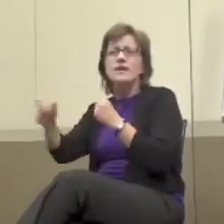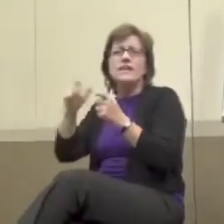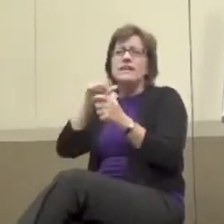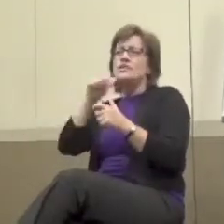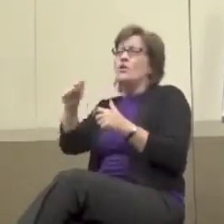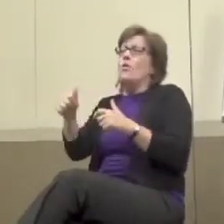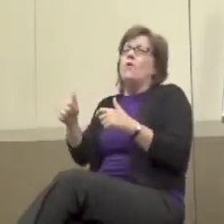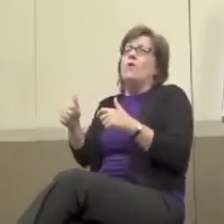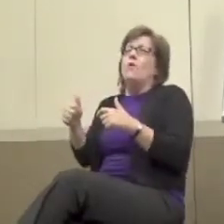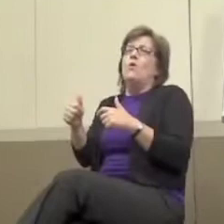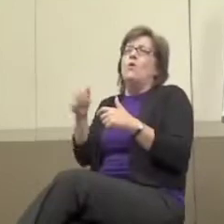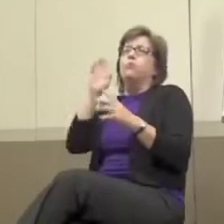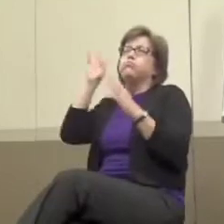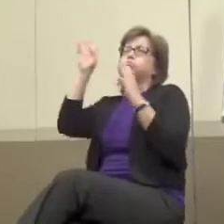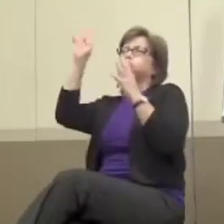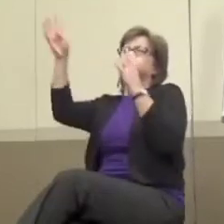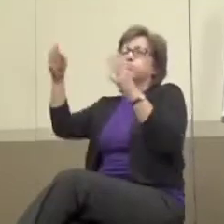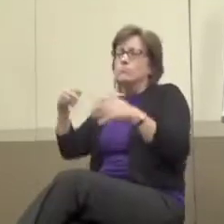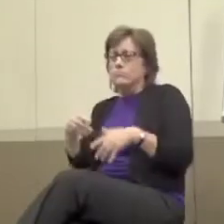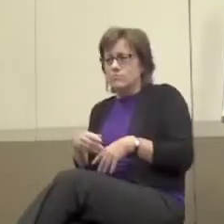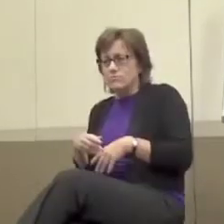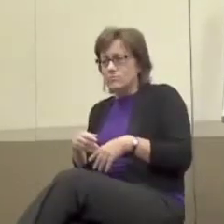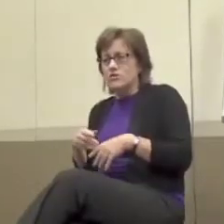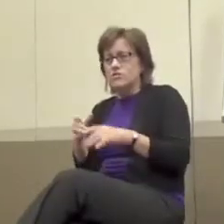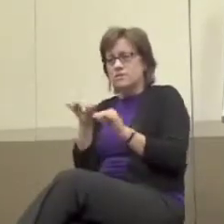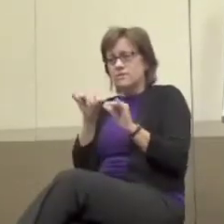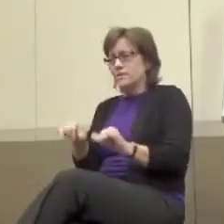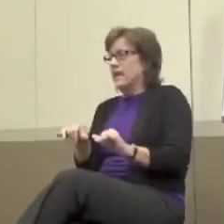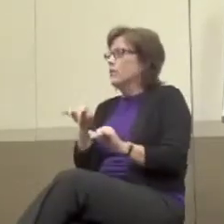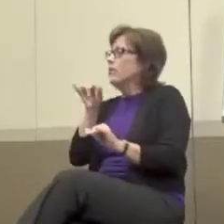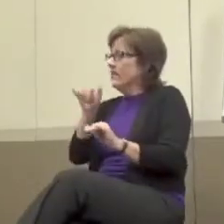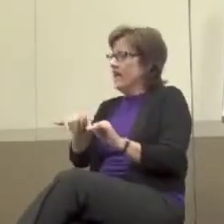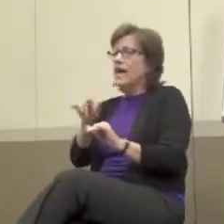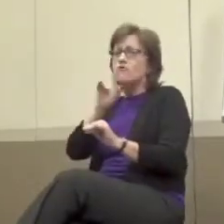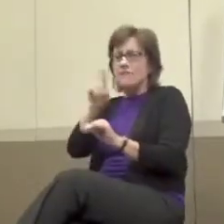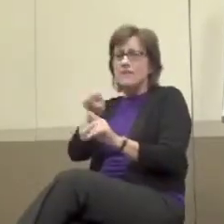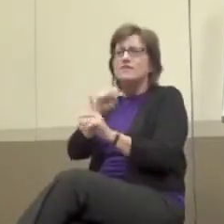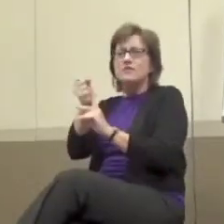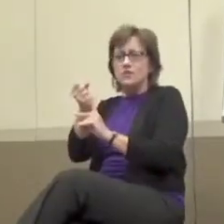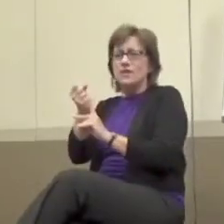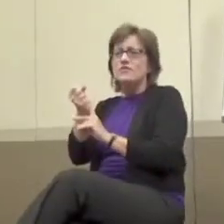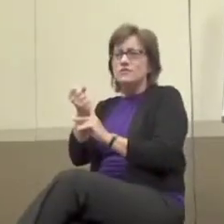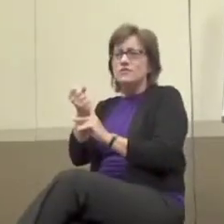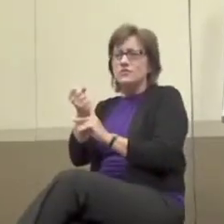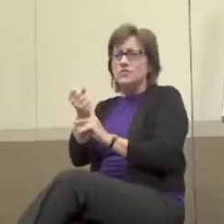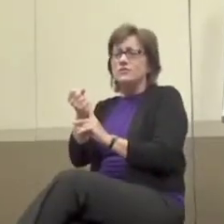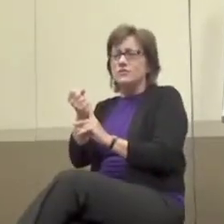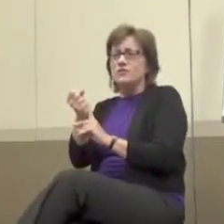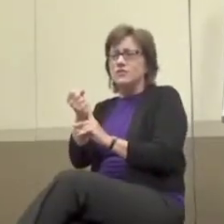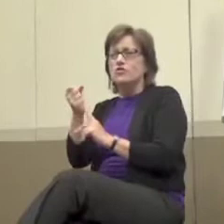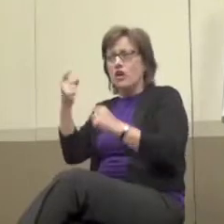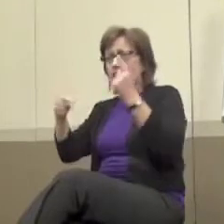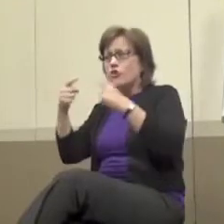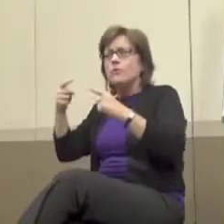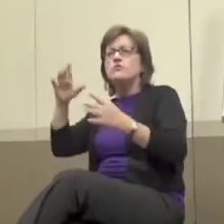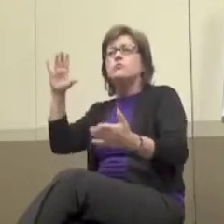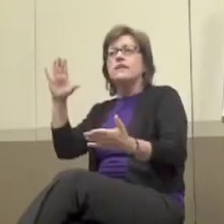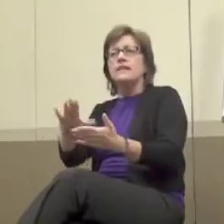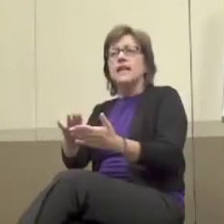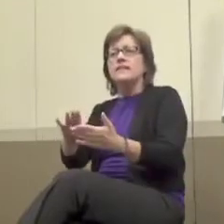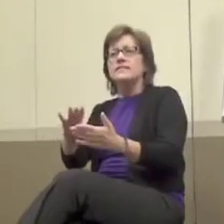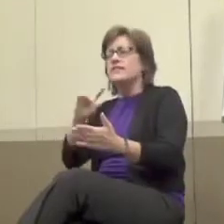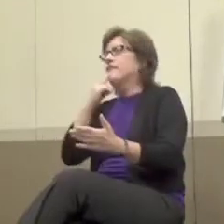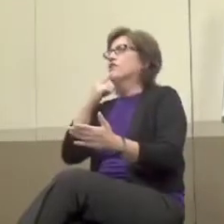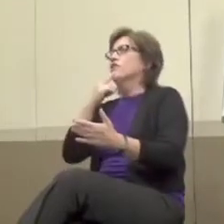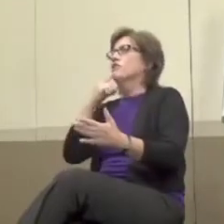don't extrapolate, stay with the situation as it is, and you'll find that your arguments will be less severe and you'll be able to